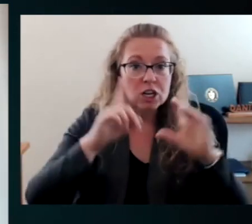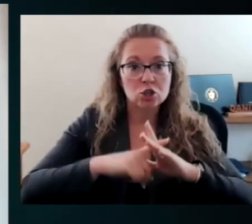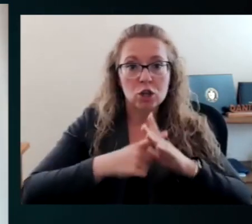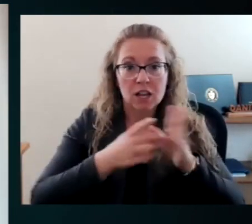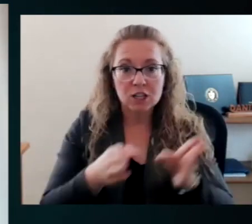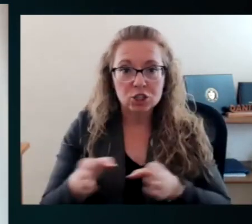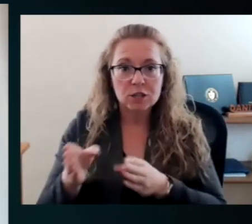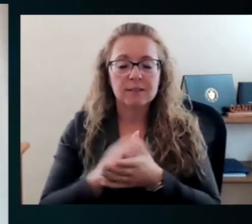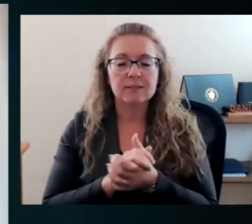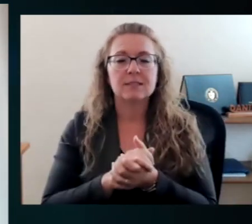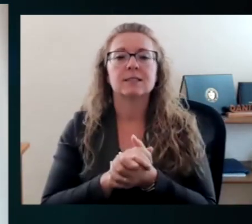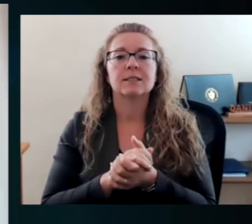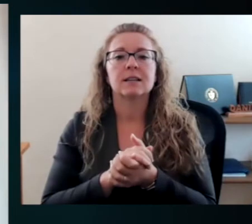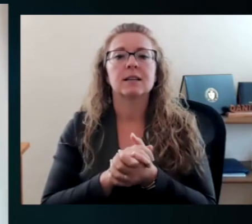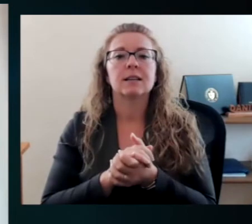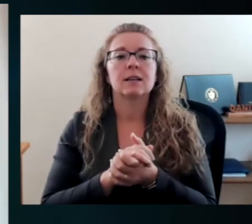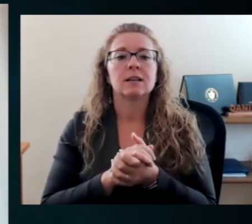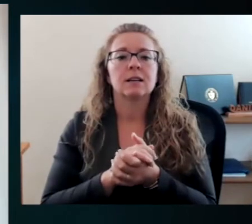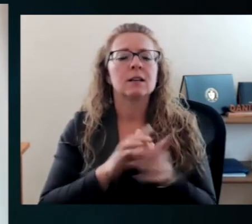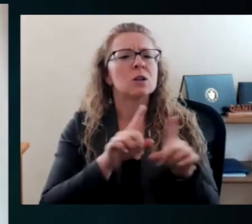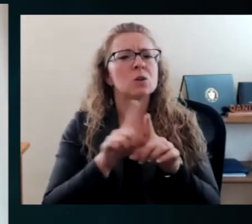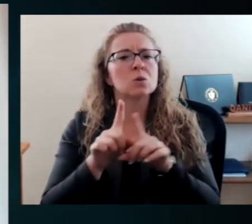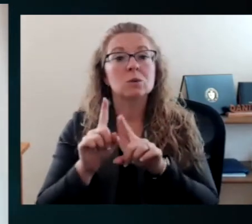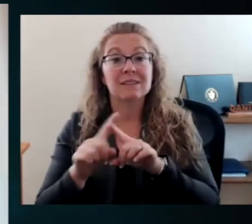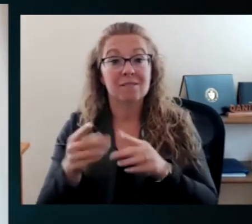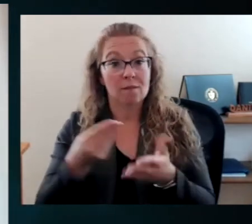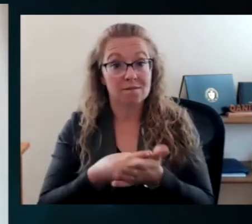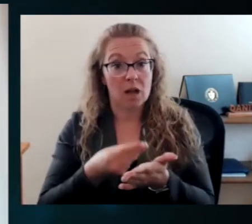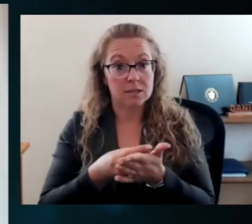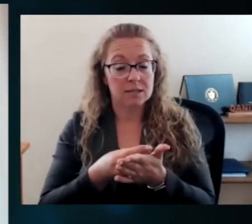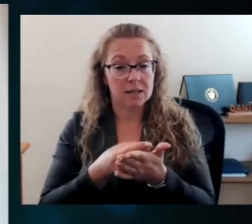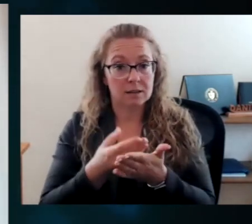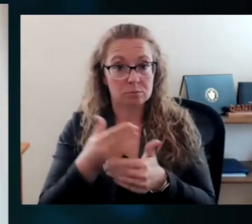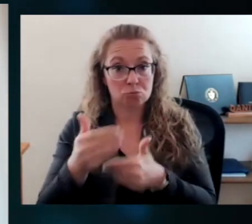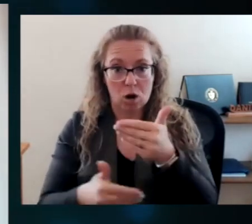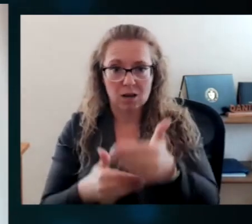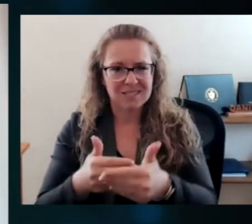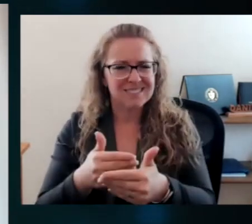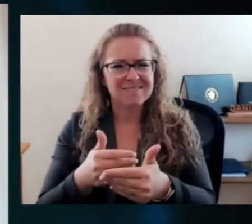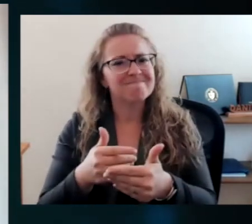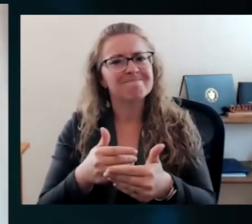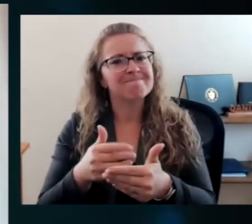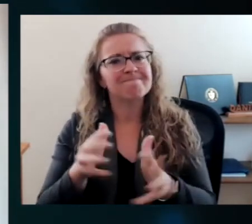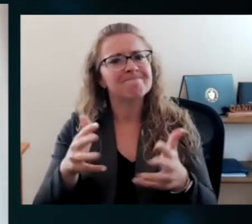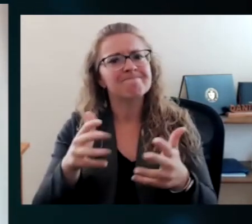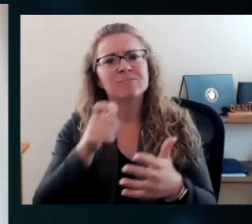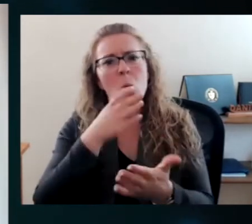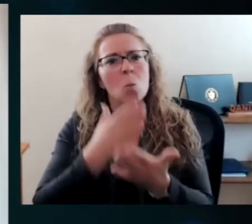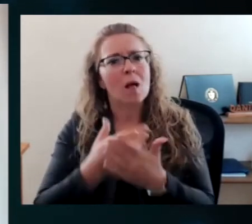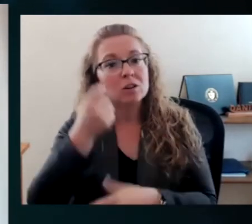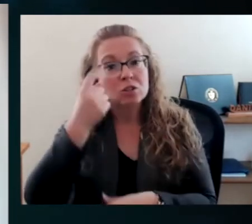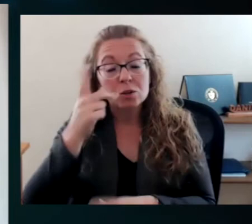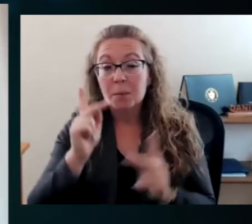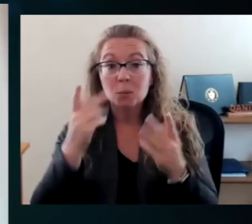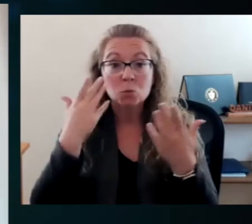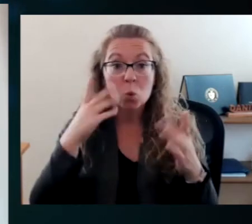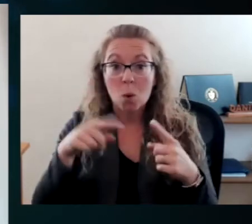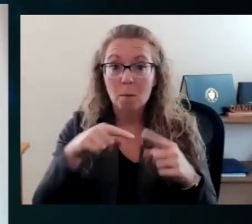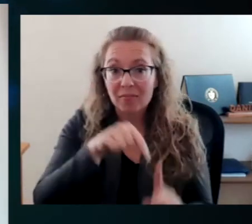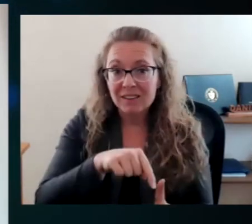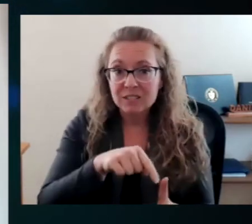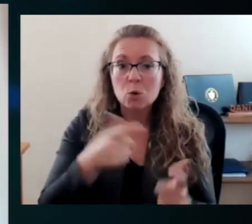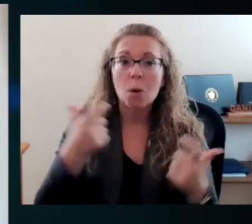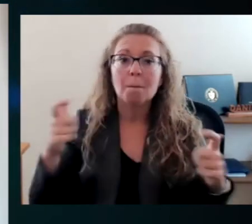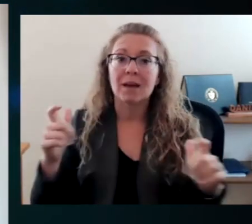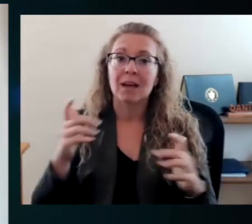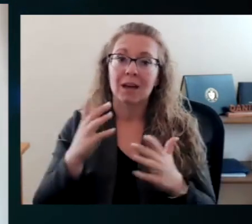And even those funding mechanisms are not very well understood or known. So a big part of this is community